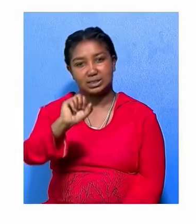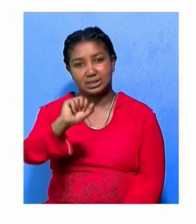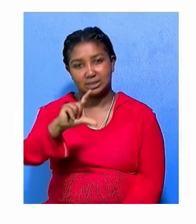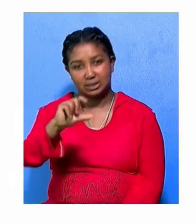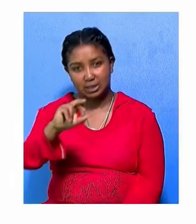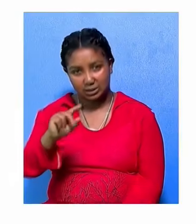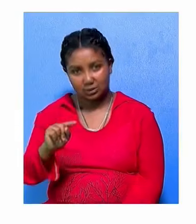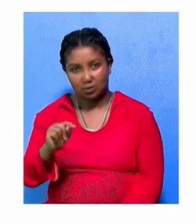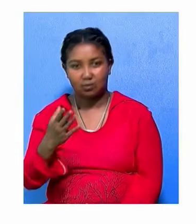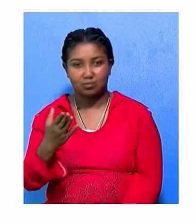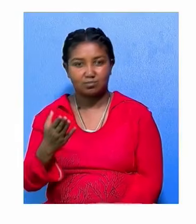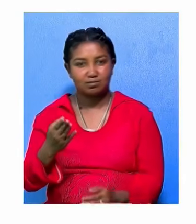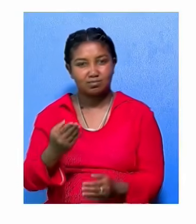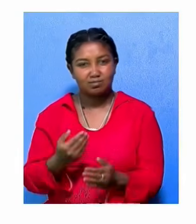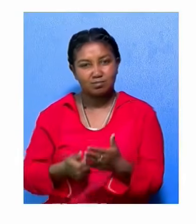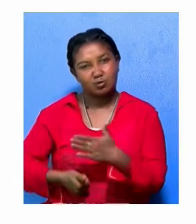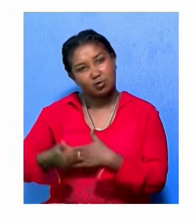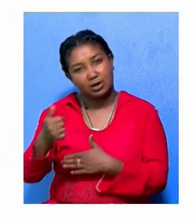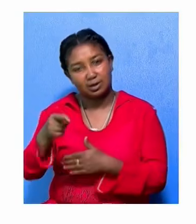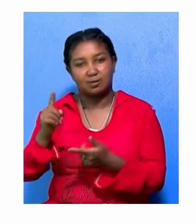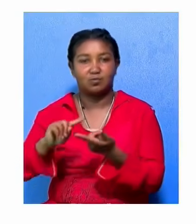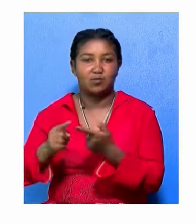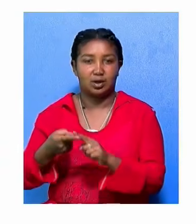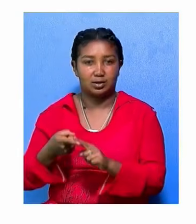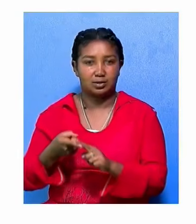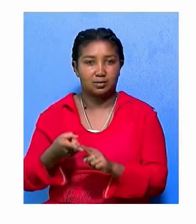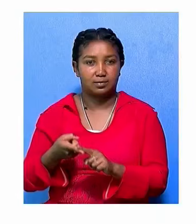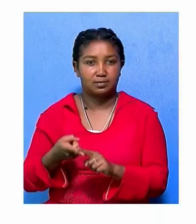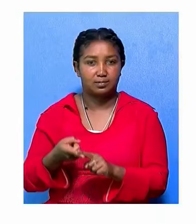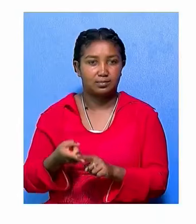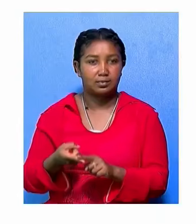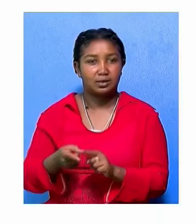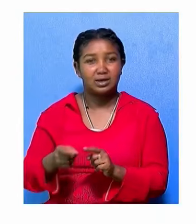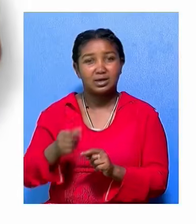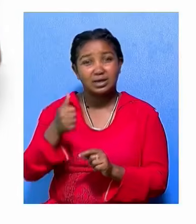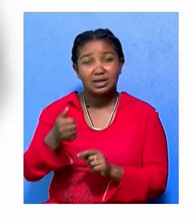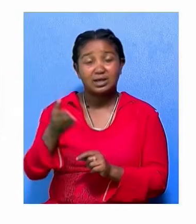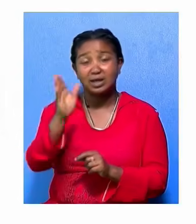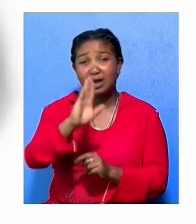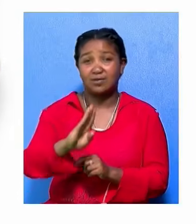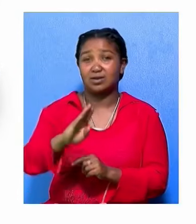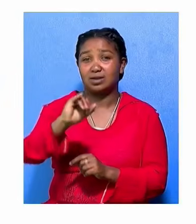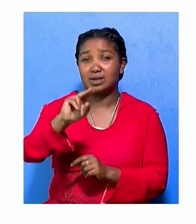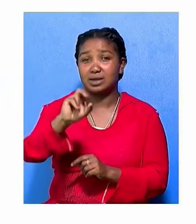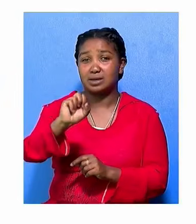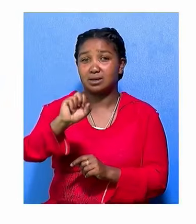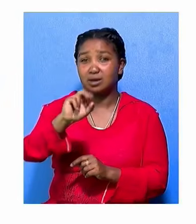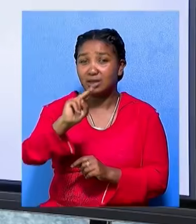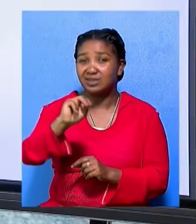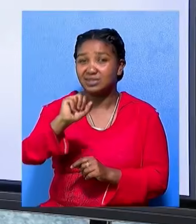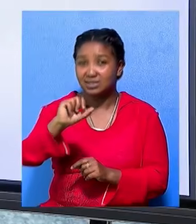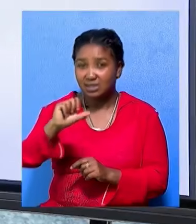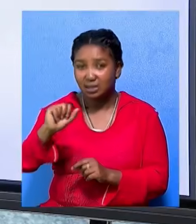his friend here. He never insult his friend.